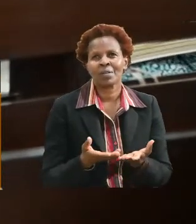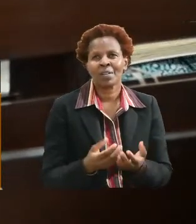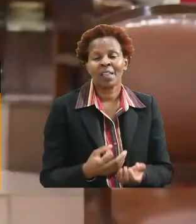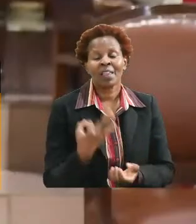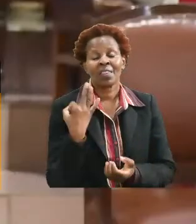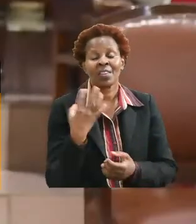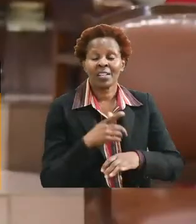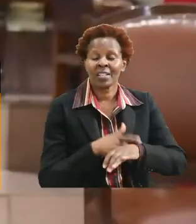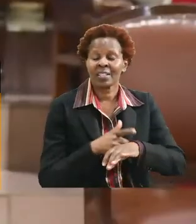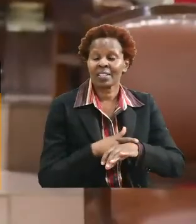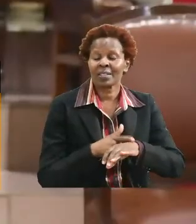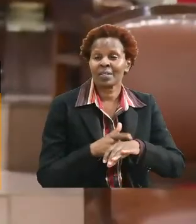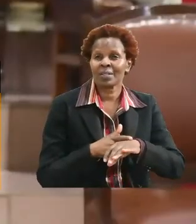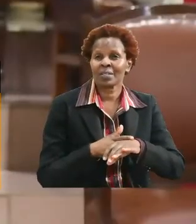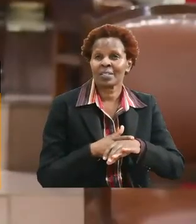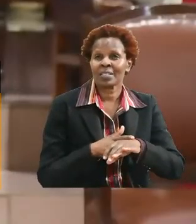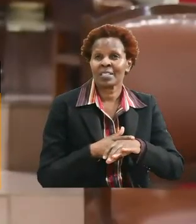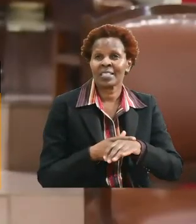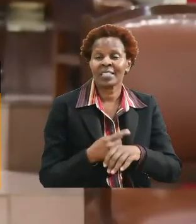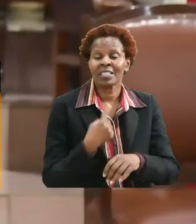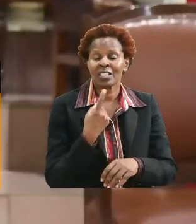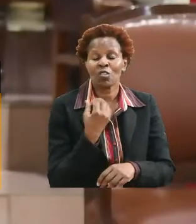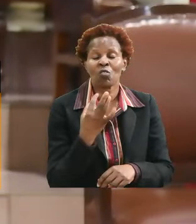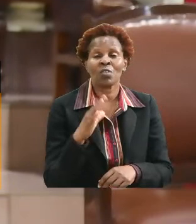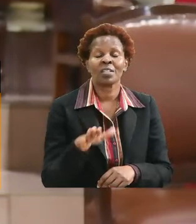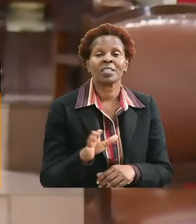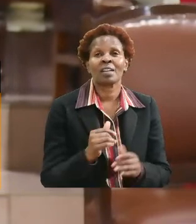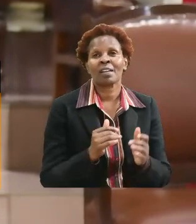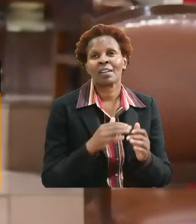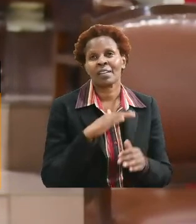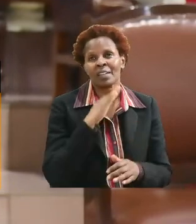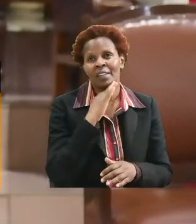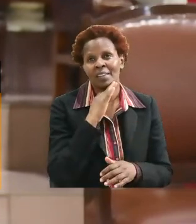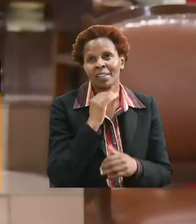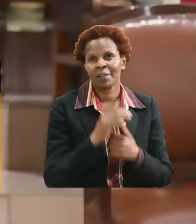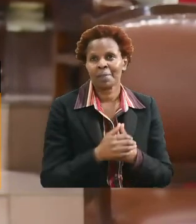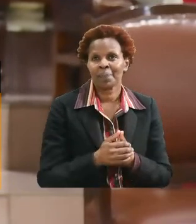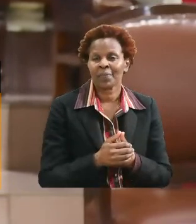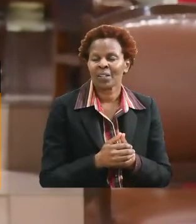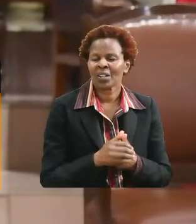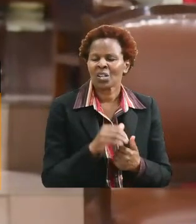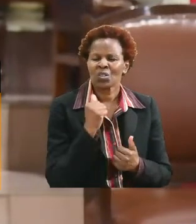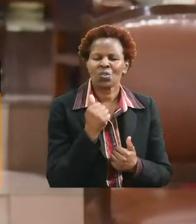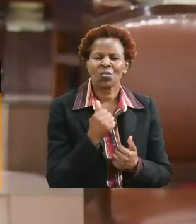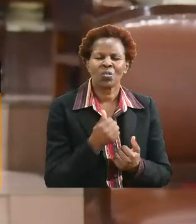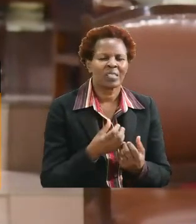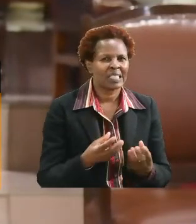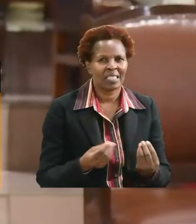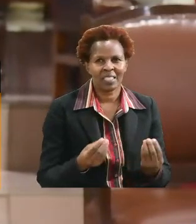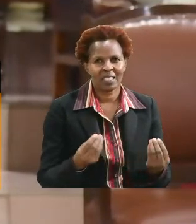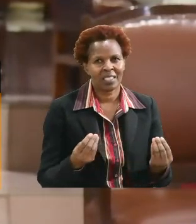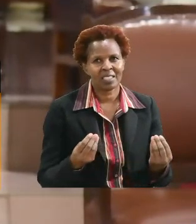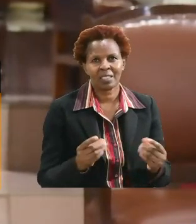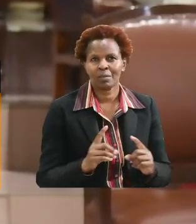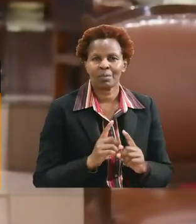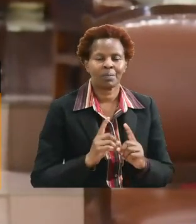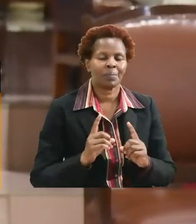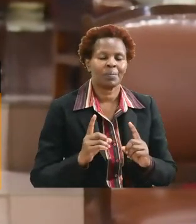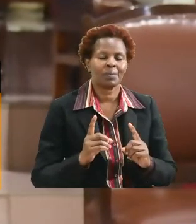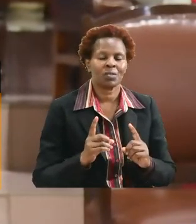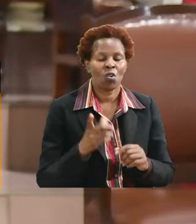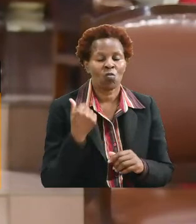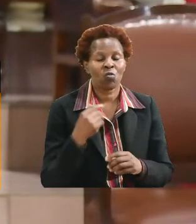he had actually predicted his death. This was not a very easy situation for